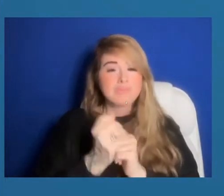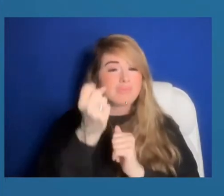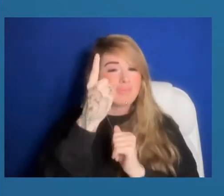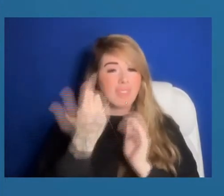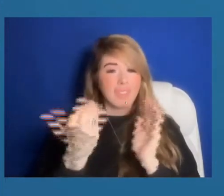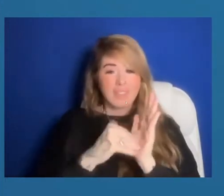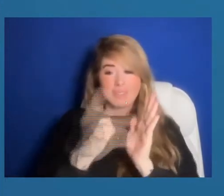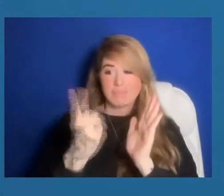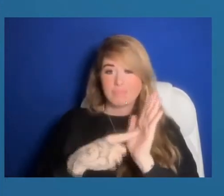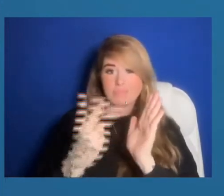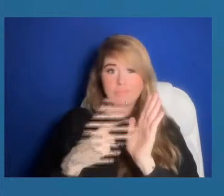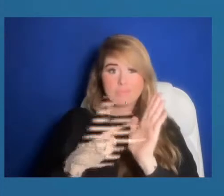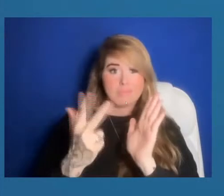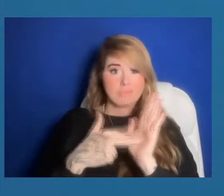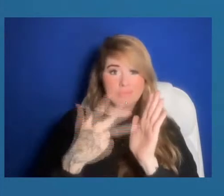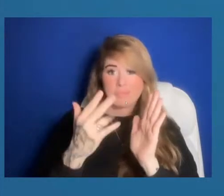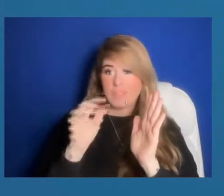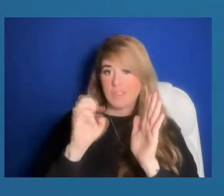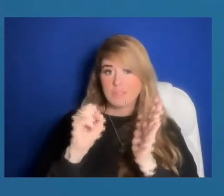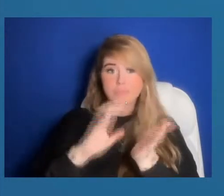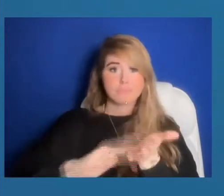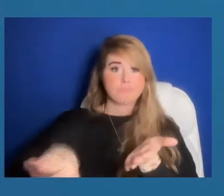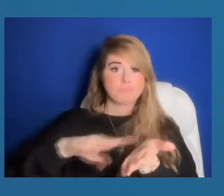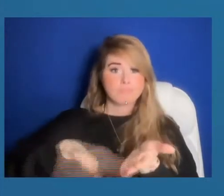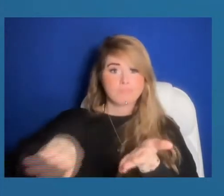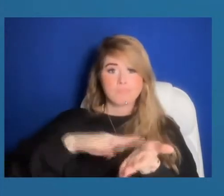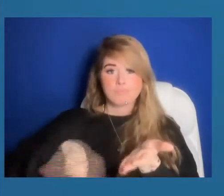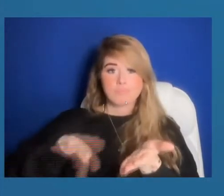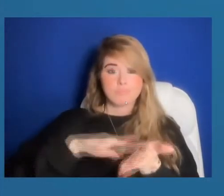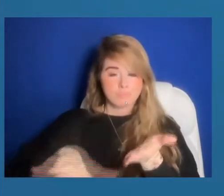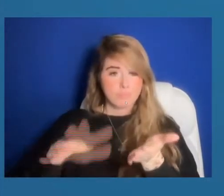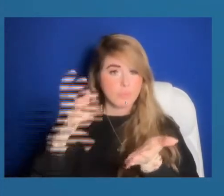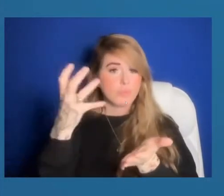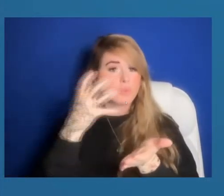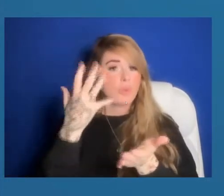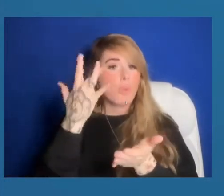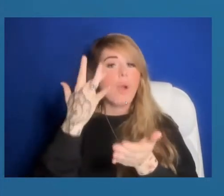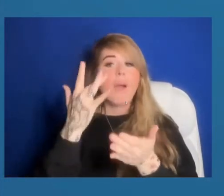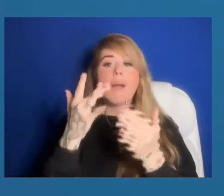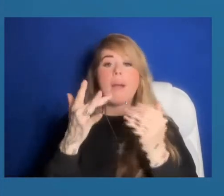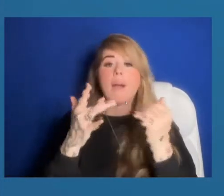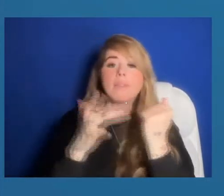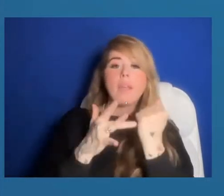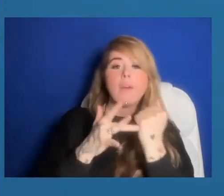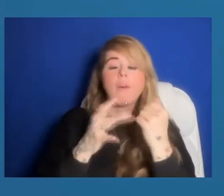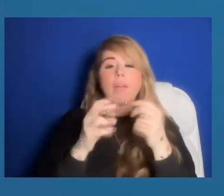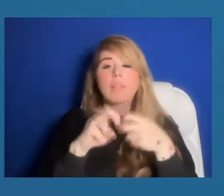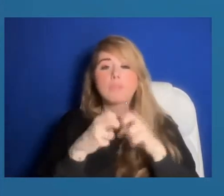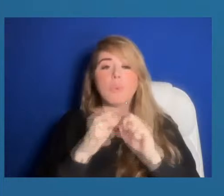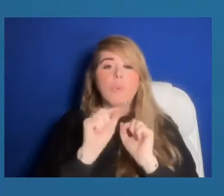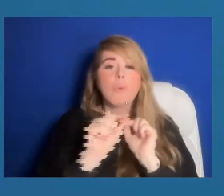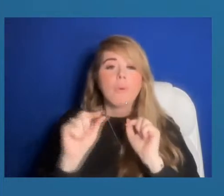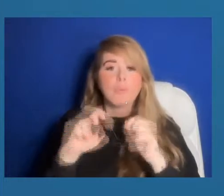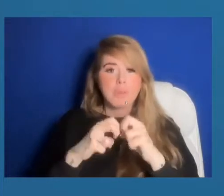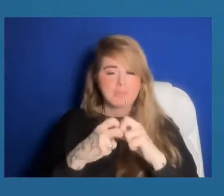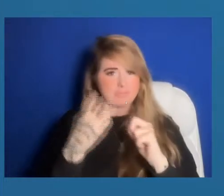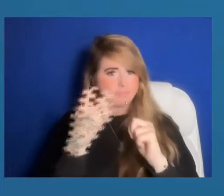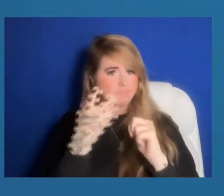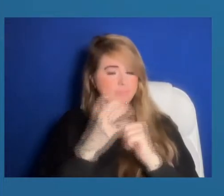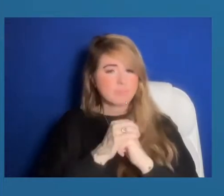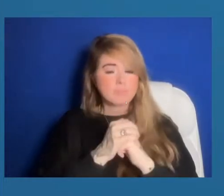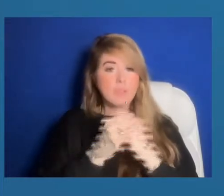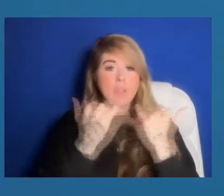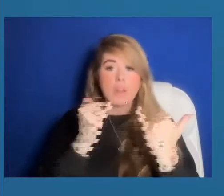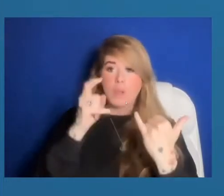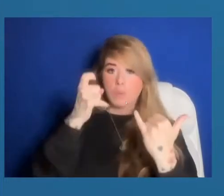cases continue to be dismissed on the ever-dreaded legal technicality. The proposal that the governor